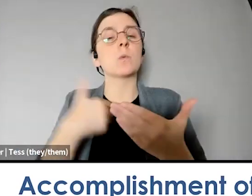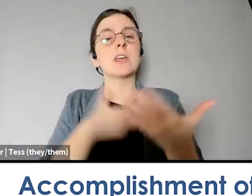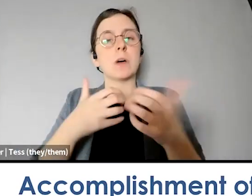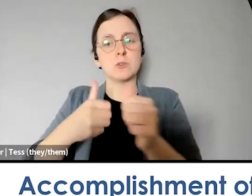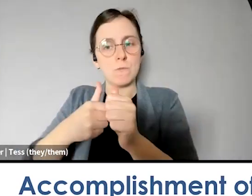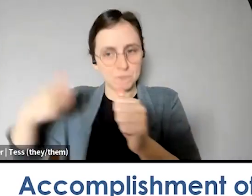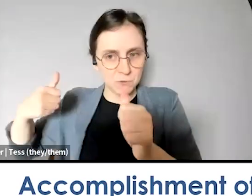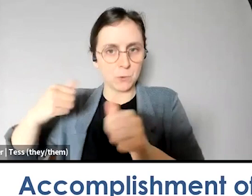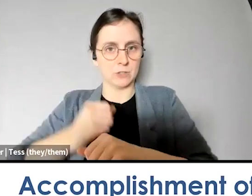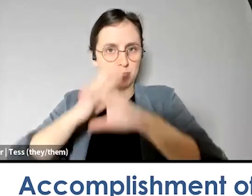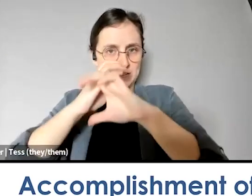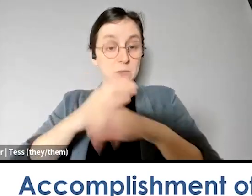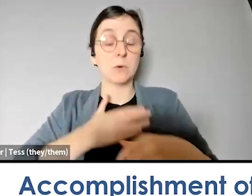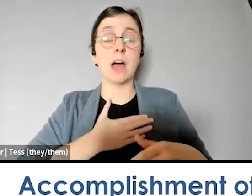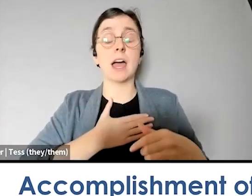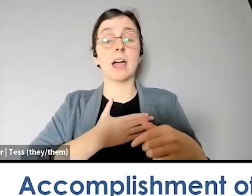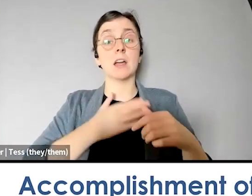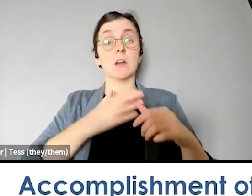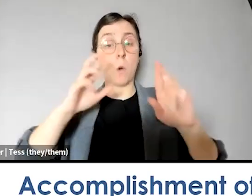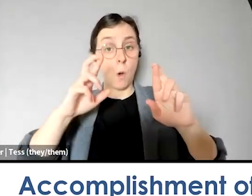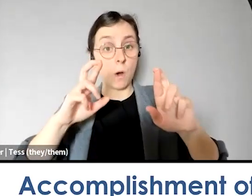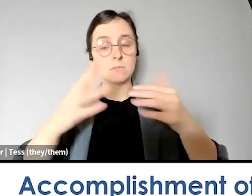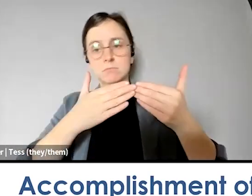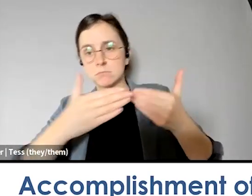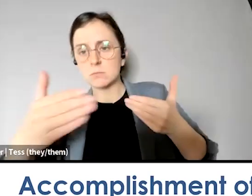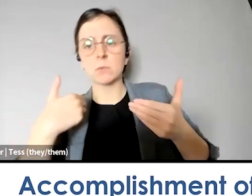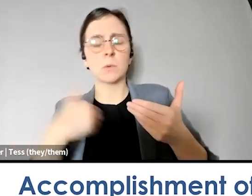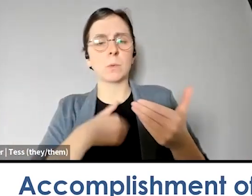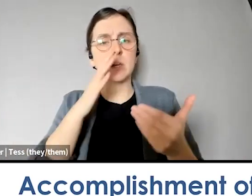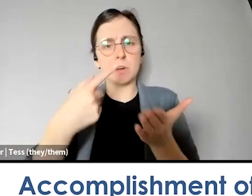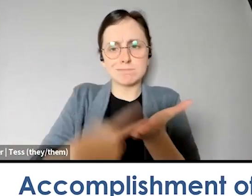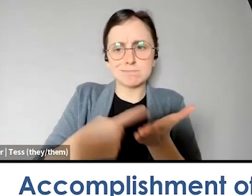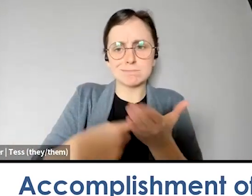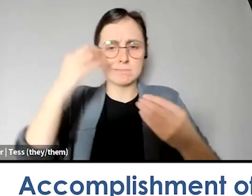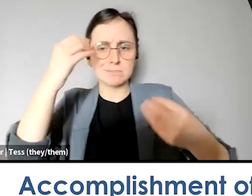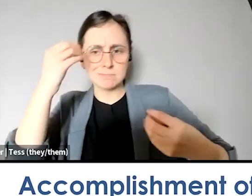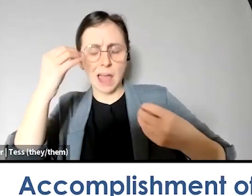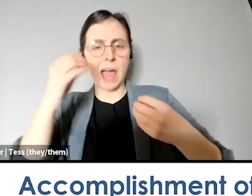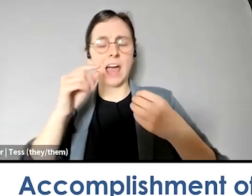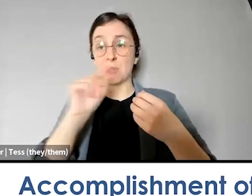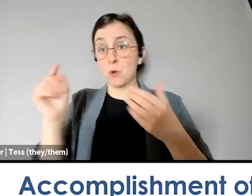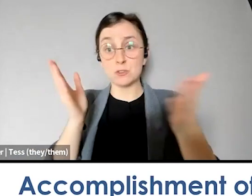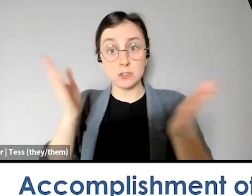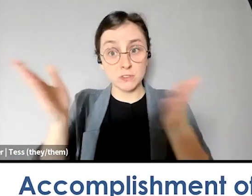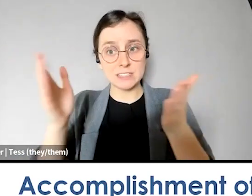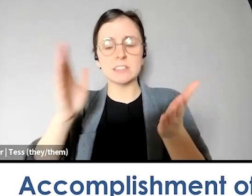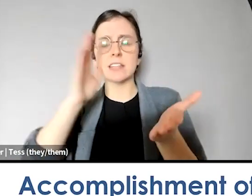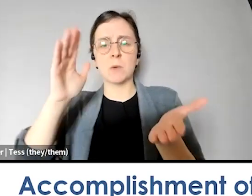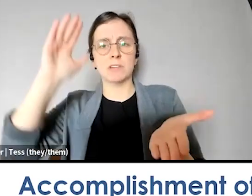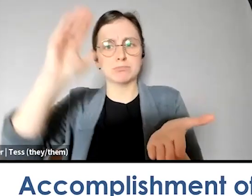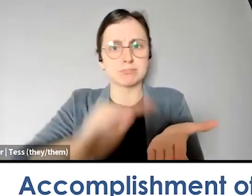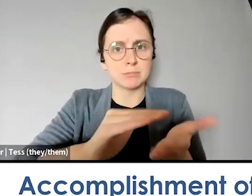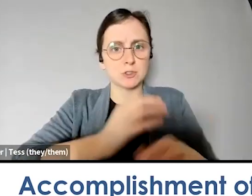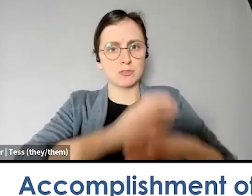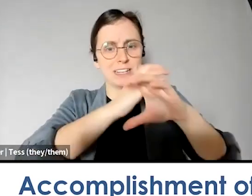lot of work strategizing and talking about how to finance the services that will prevent crisis, how to measure that and